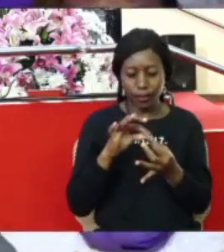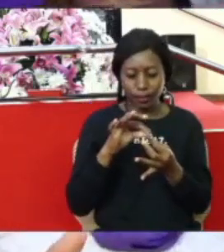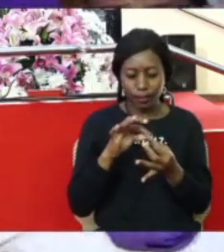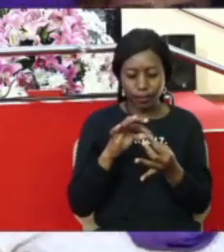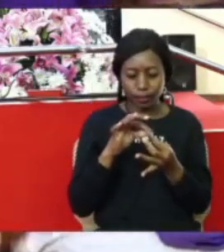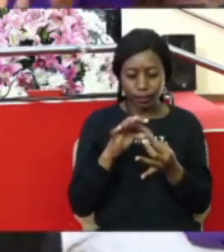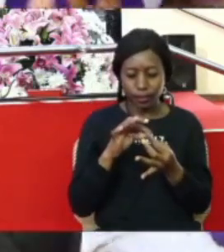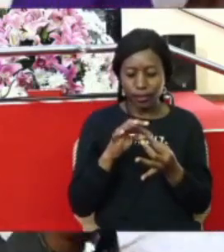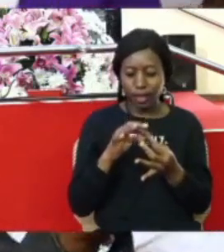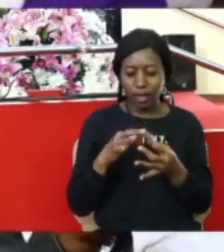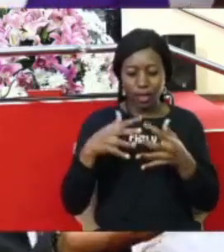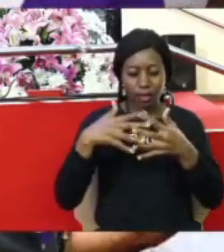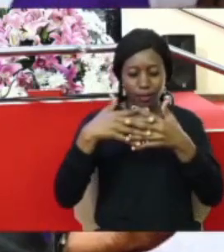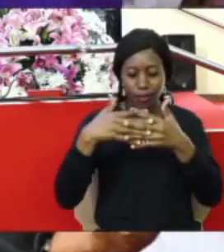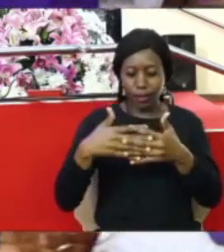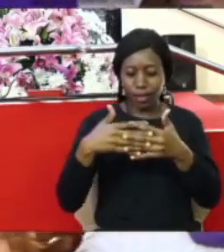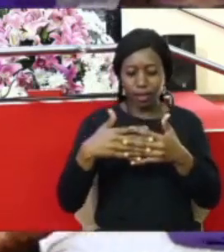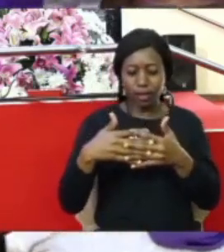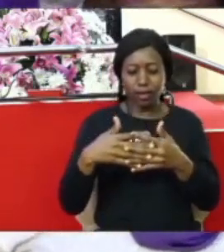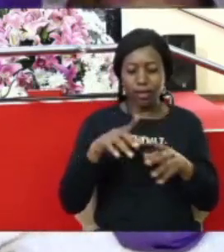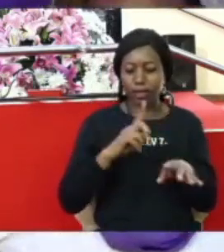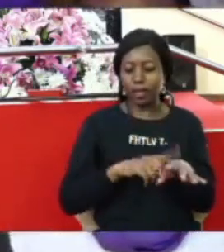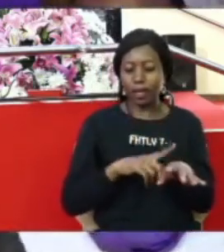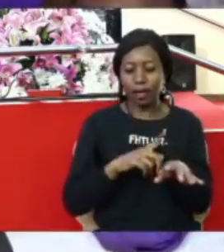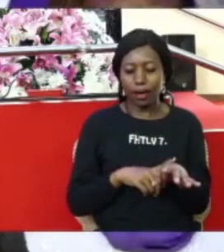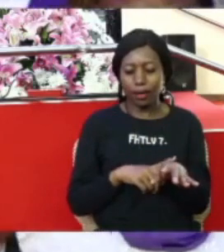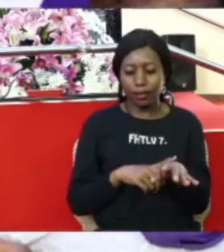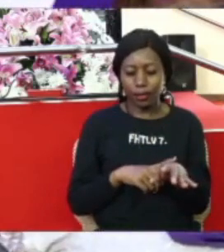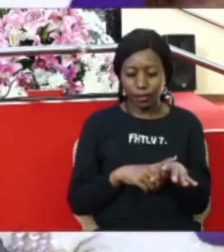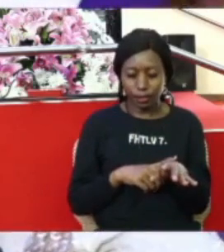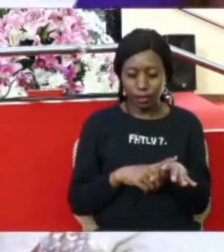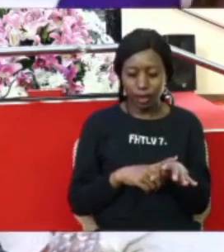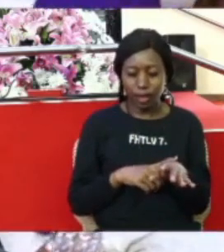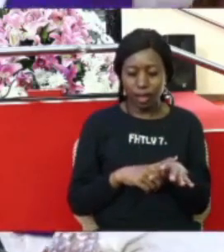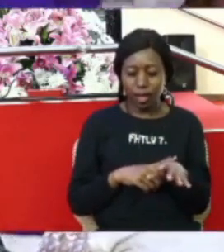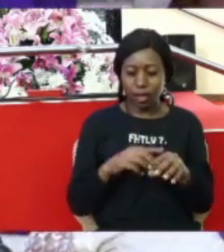That matches the times. And drives me forward.